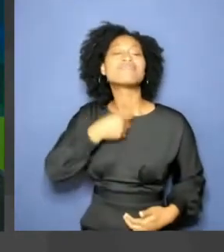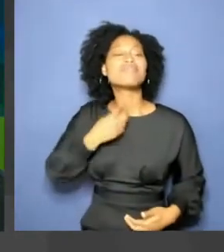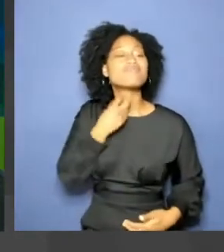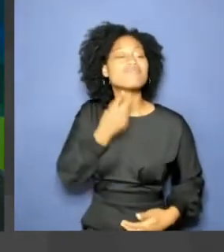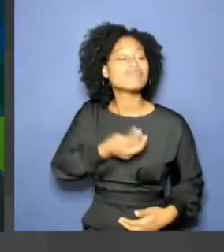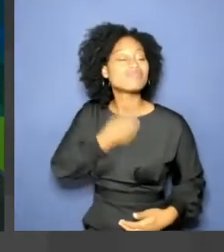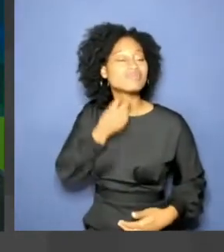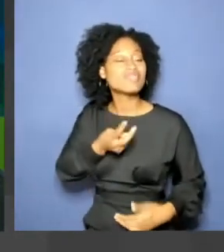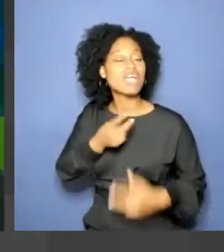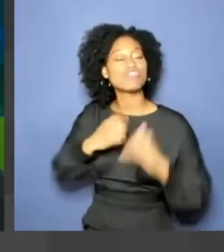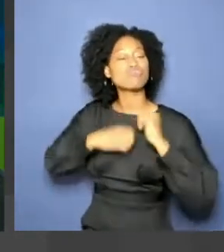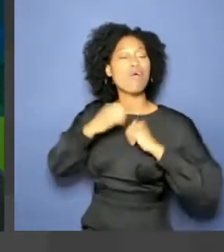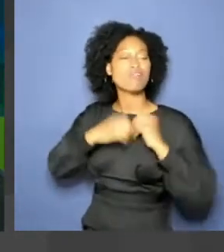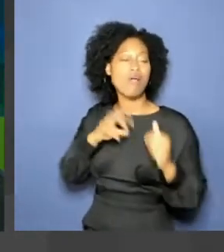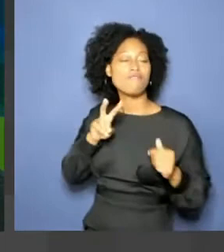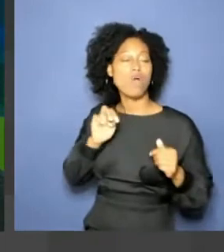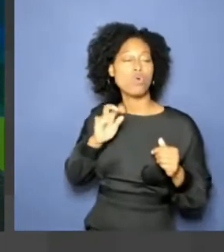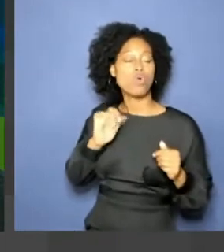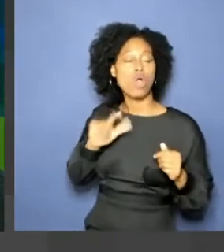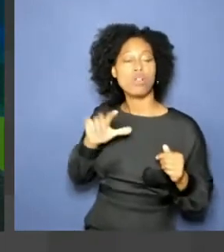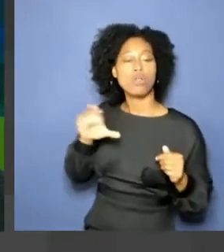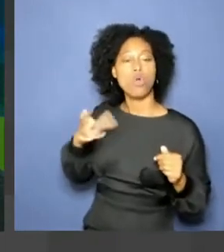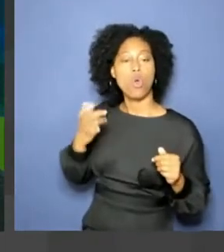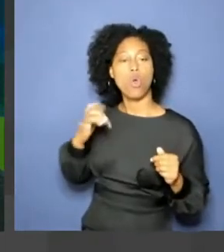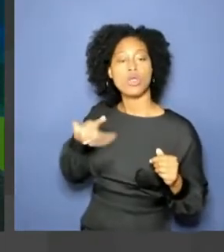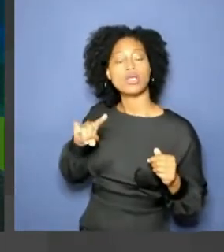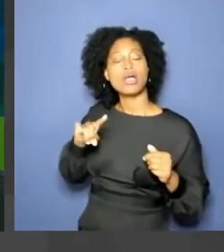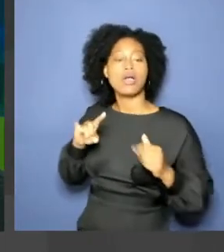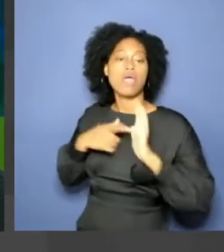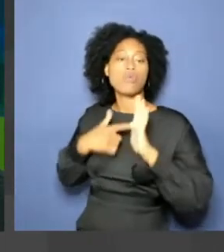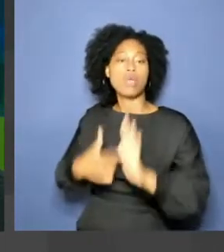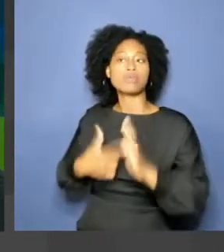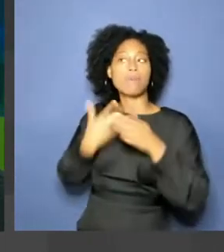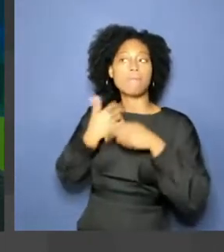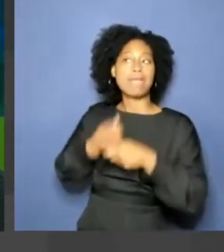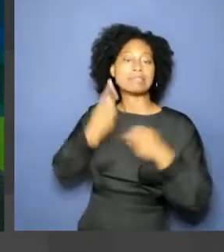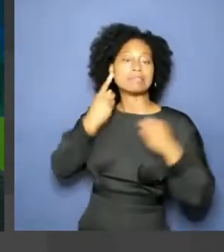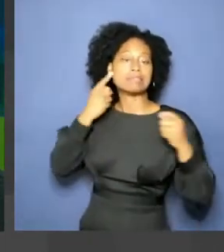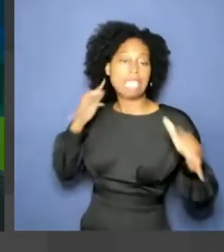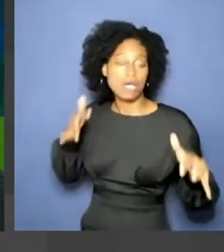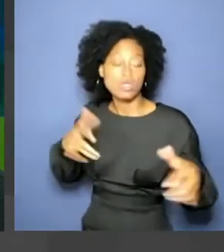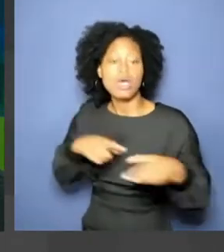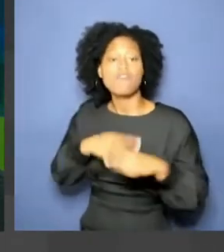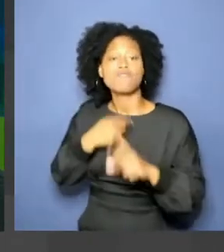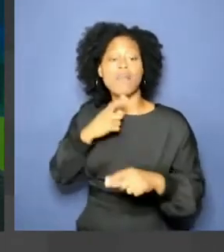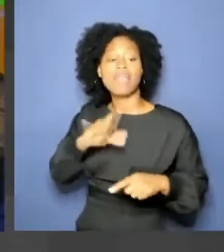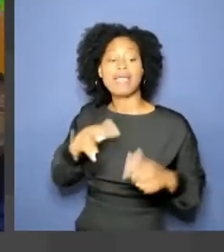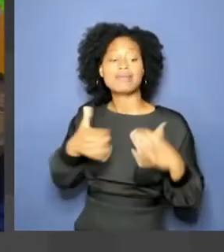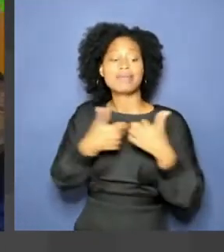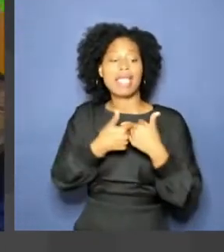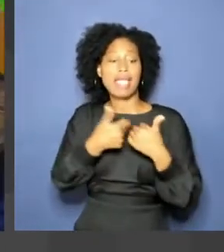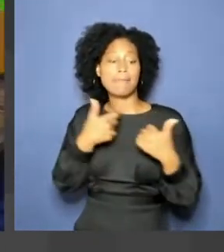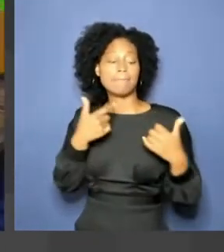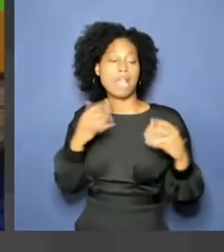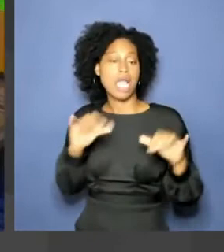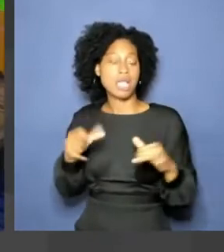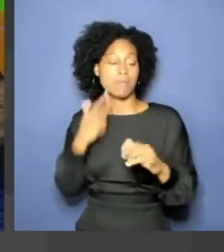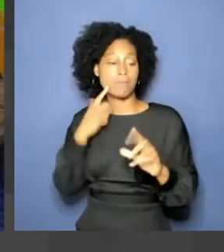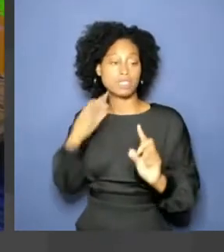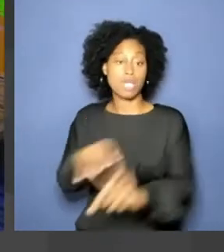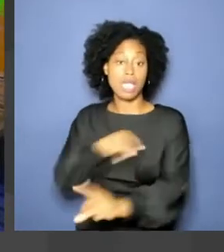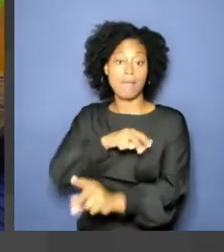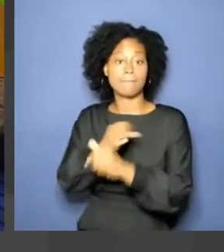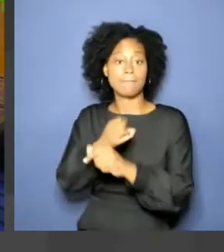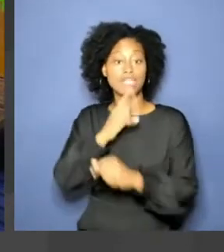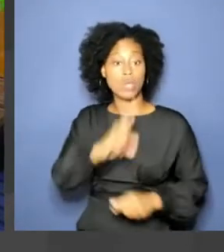structure or something, just something that represents kind of creating sounds. And from the gameplay perspective, we wanted to make sure that, first of all, the warden spawns